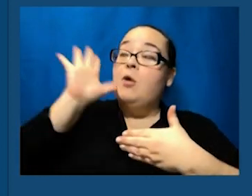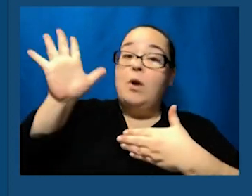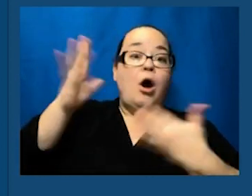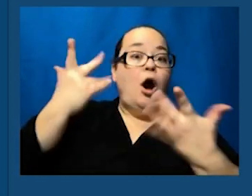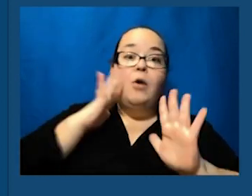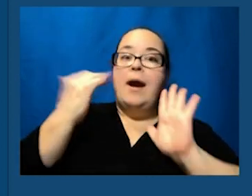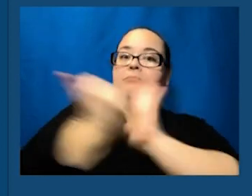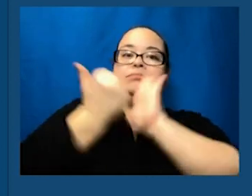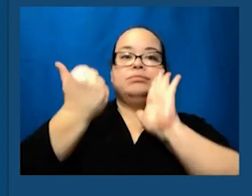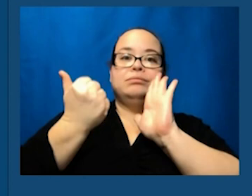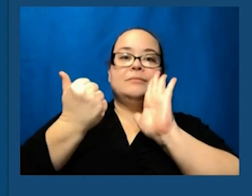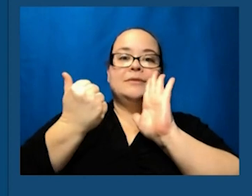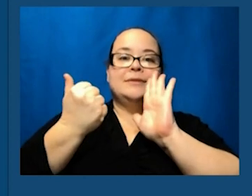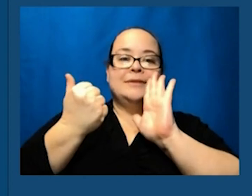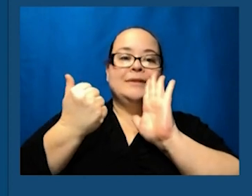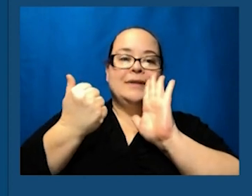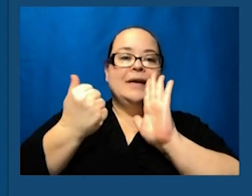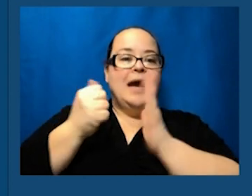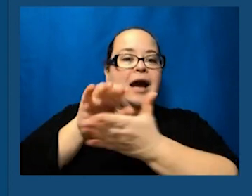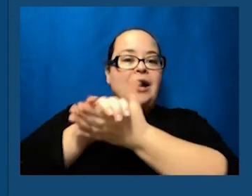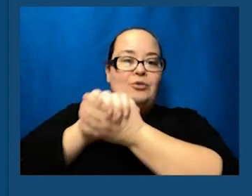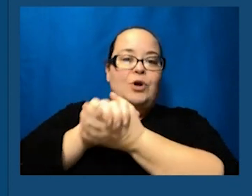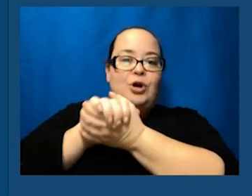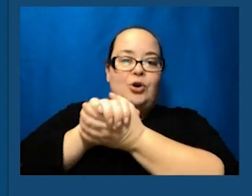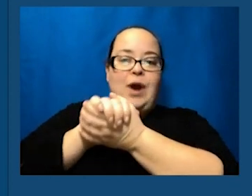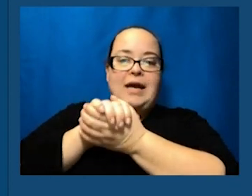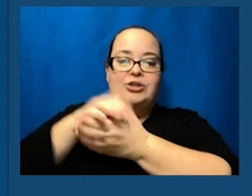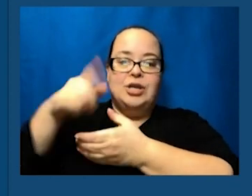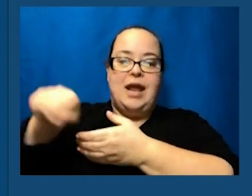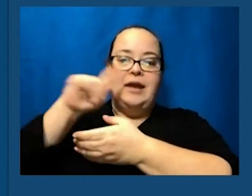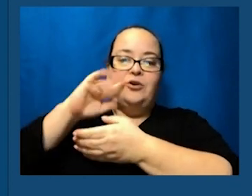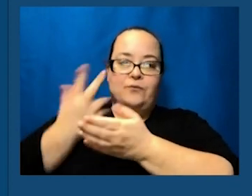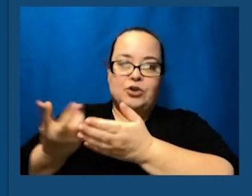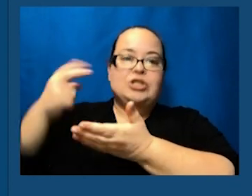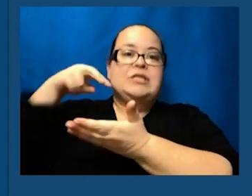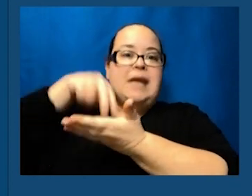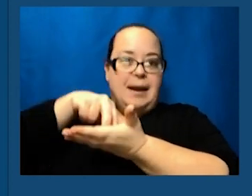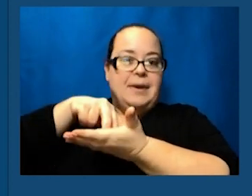to congratulate them for stepping up and doing that as well.